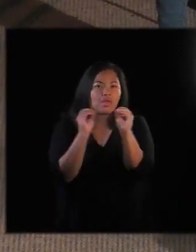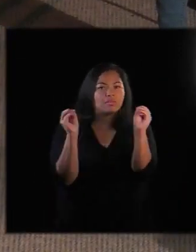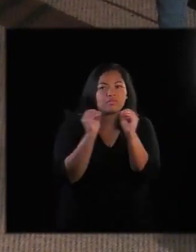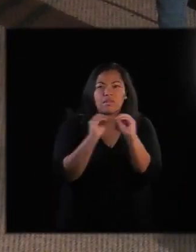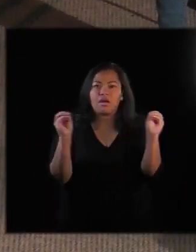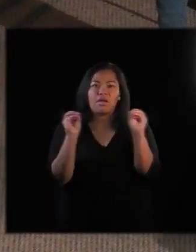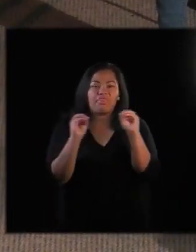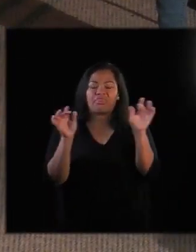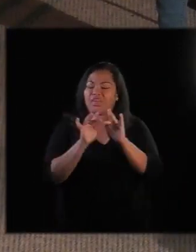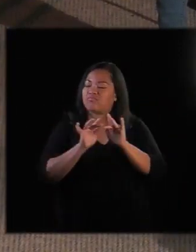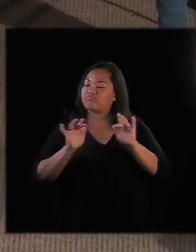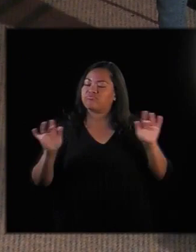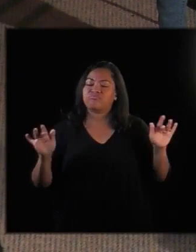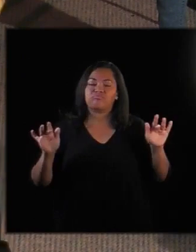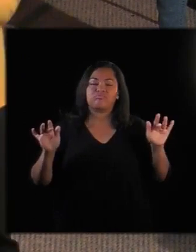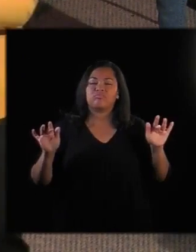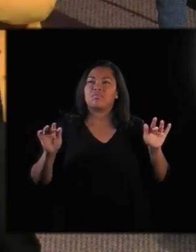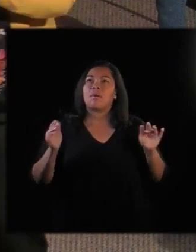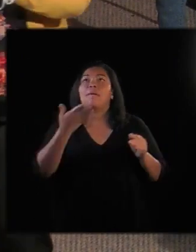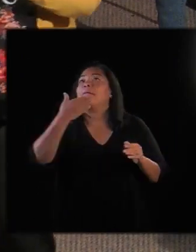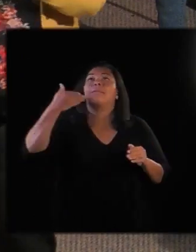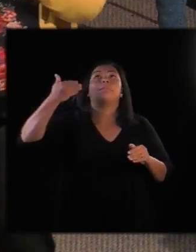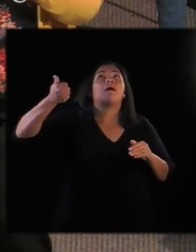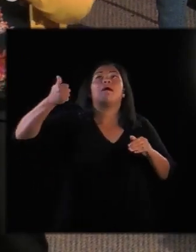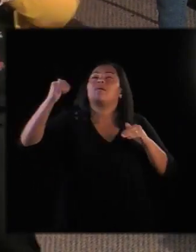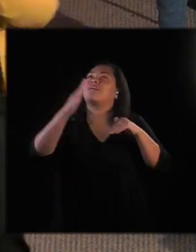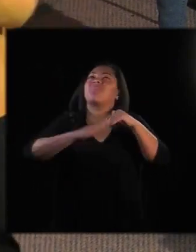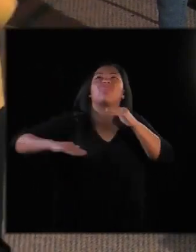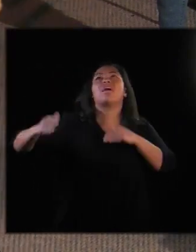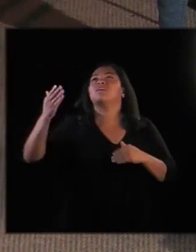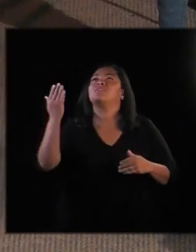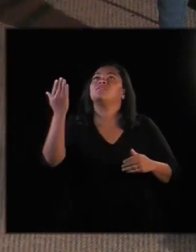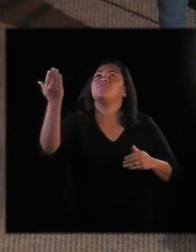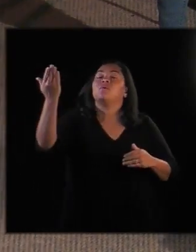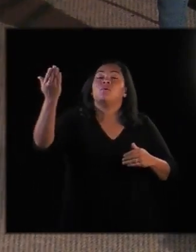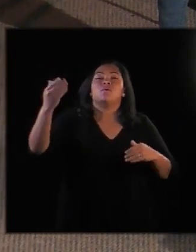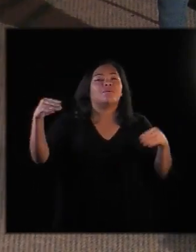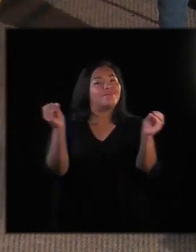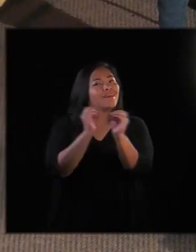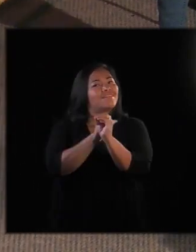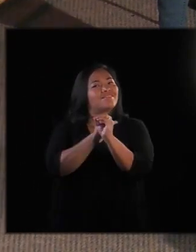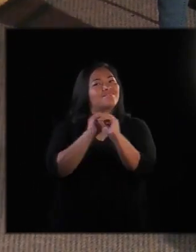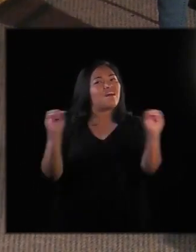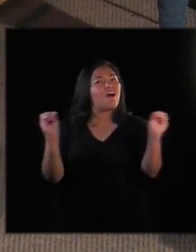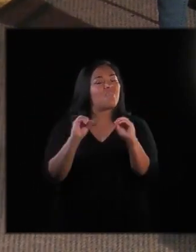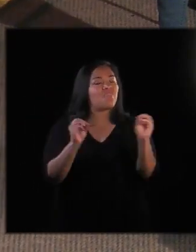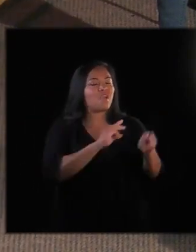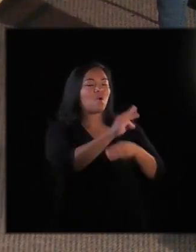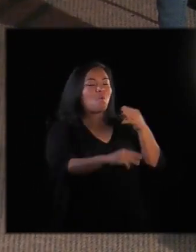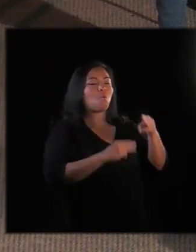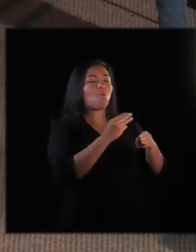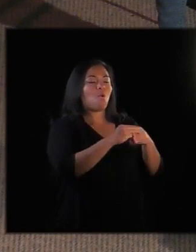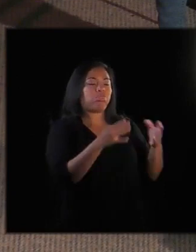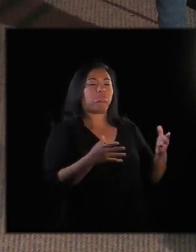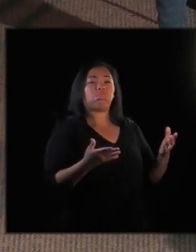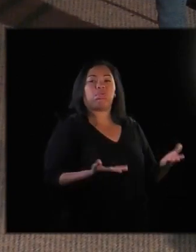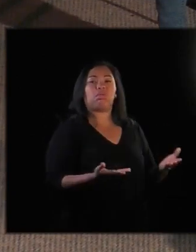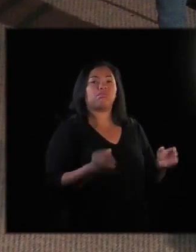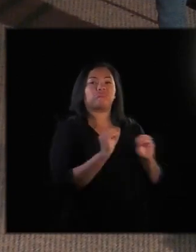Oh, there's nothing better than you. There's